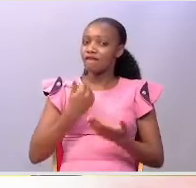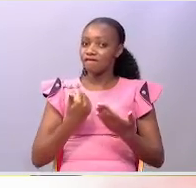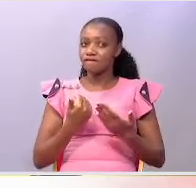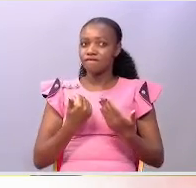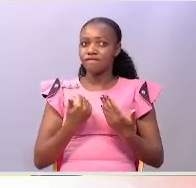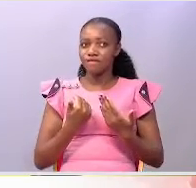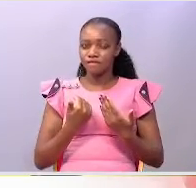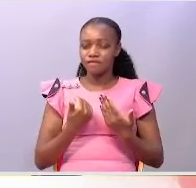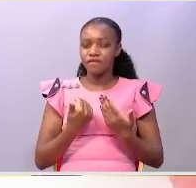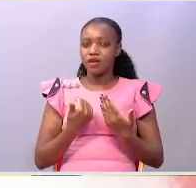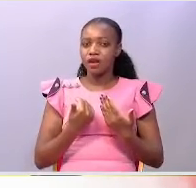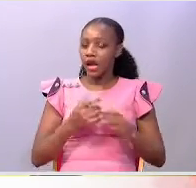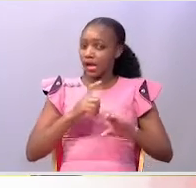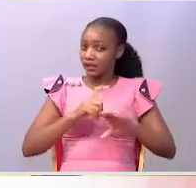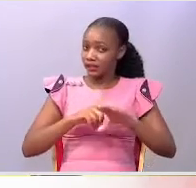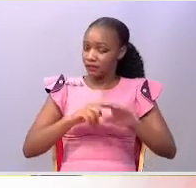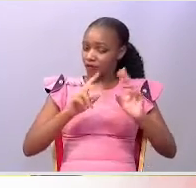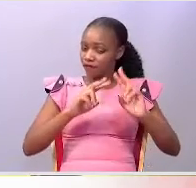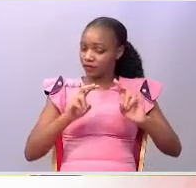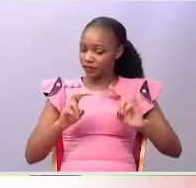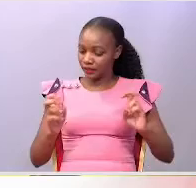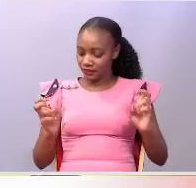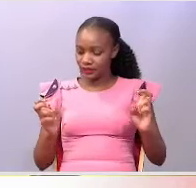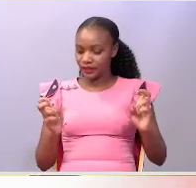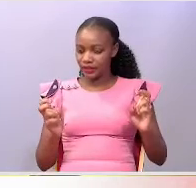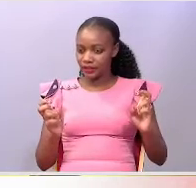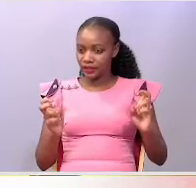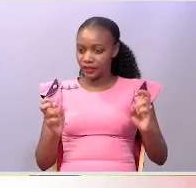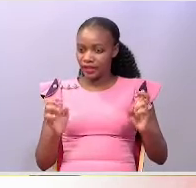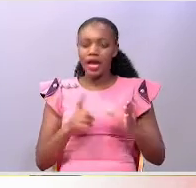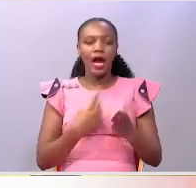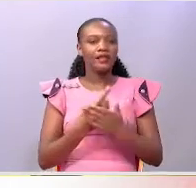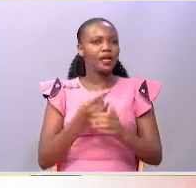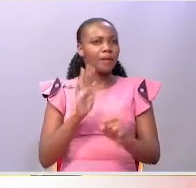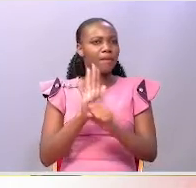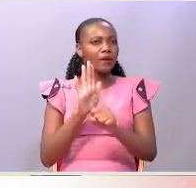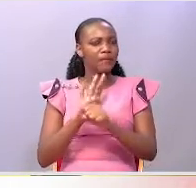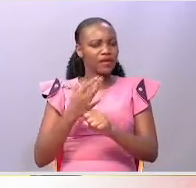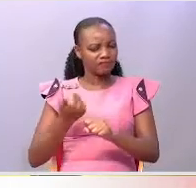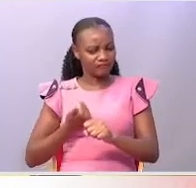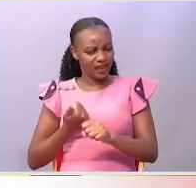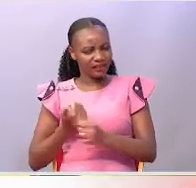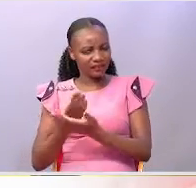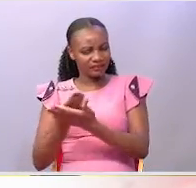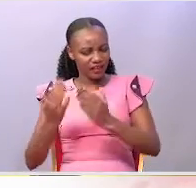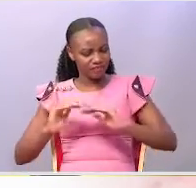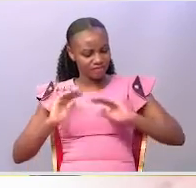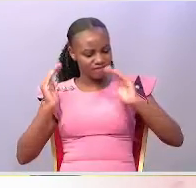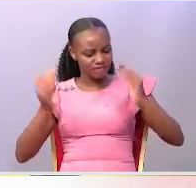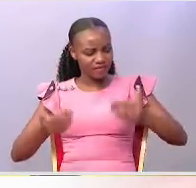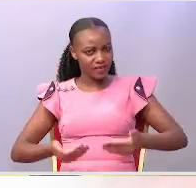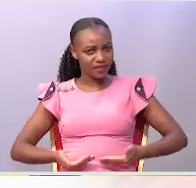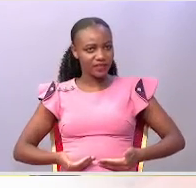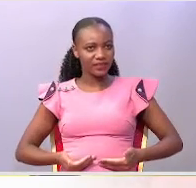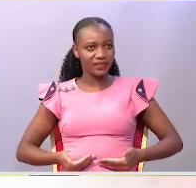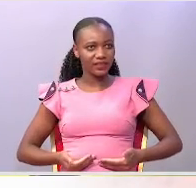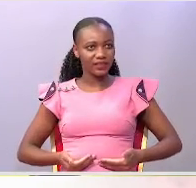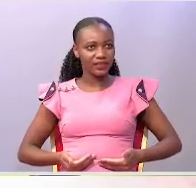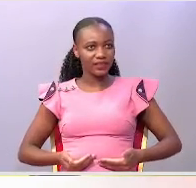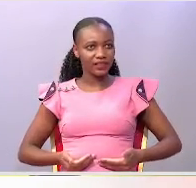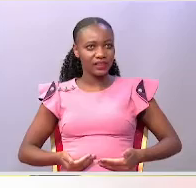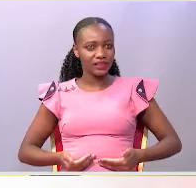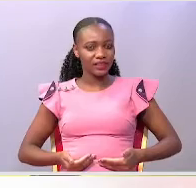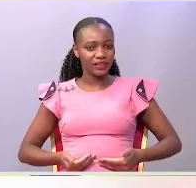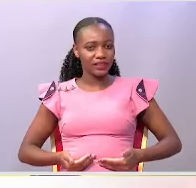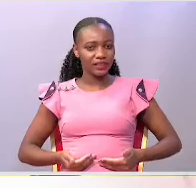demographic dividend period, where we are having youth bulge. And majority of these youth bulge are the girls that we have today. So if majority of them are getting